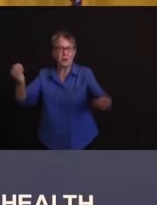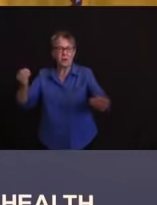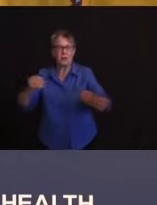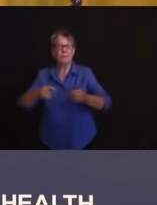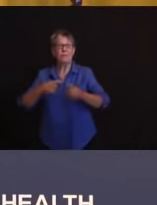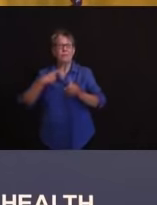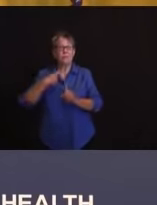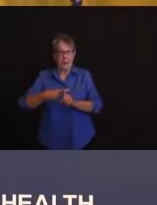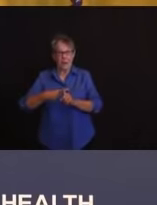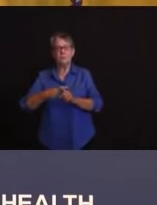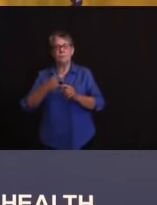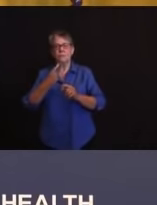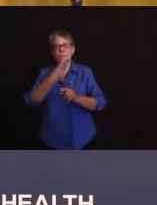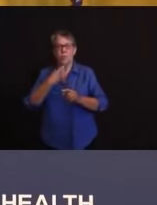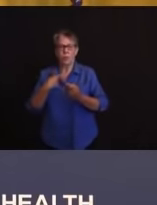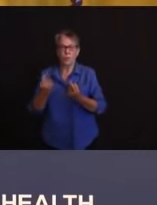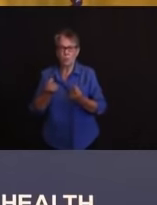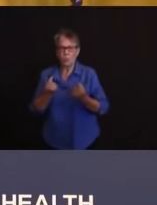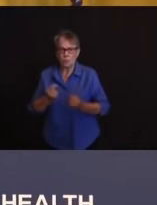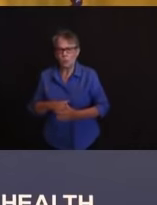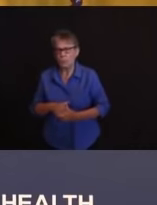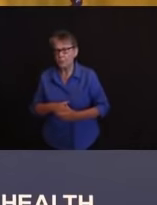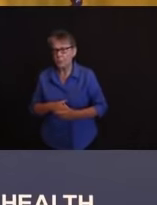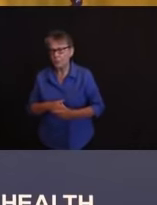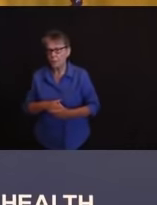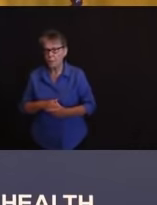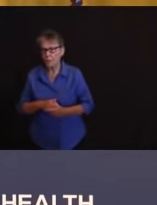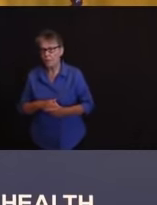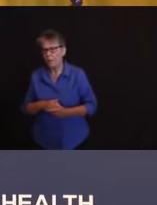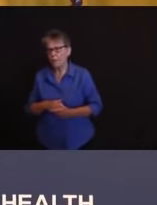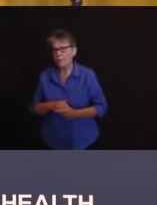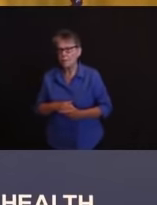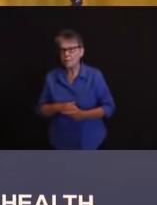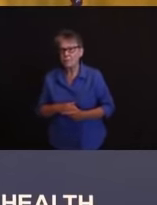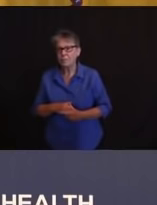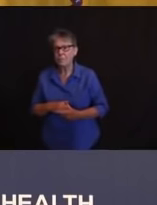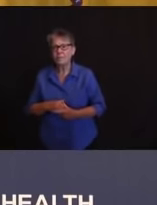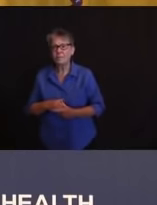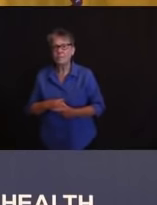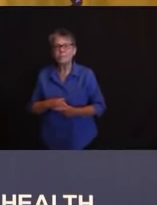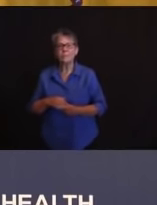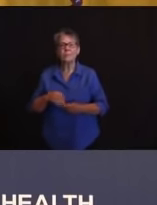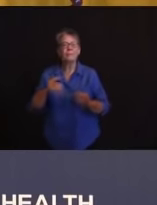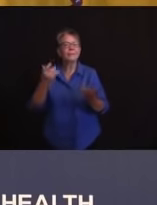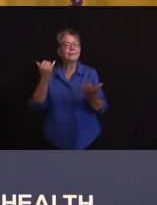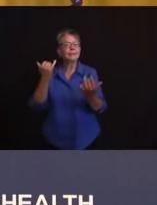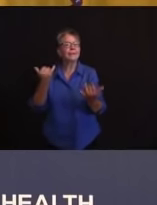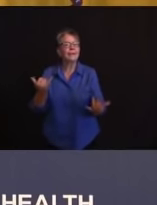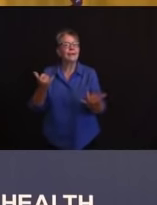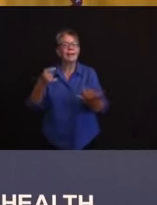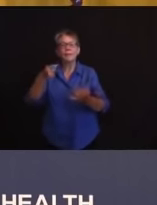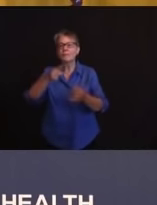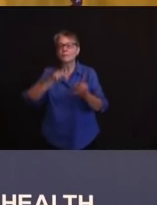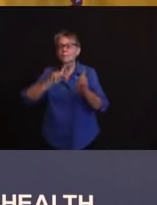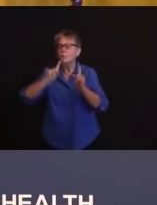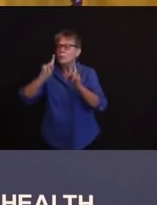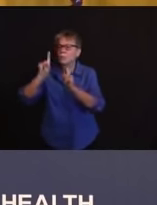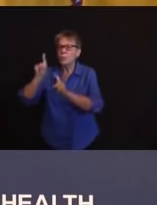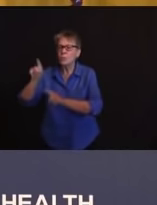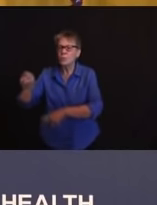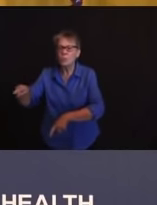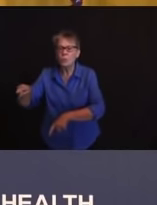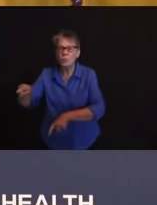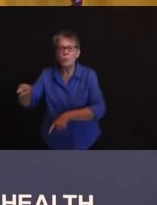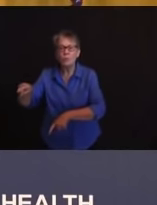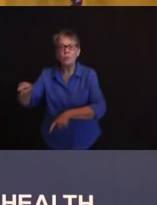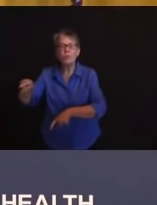graduation party or something, right? Get tested. If you knowingly, if you find out you came into contact